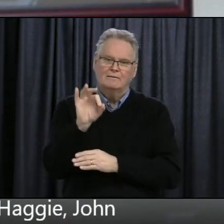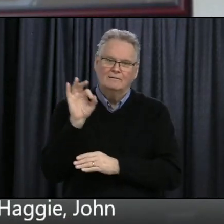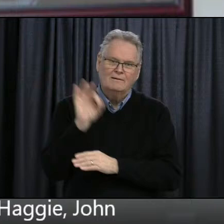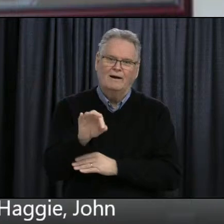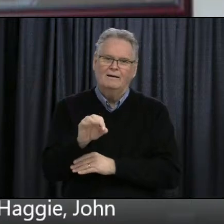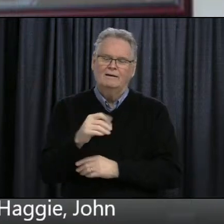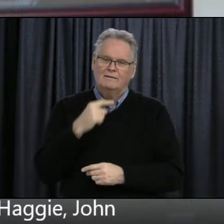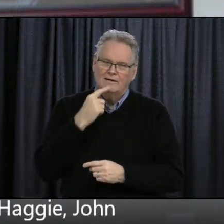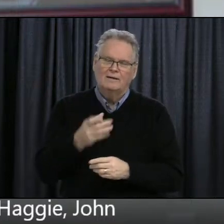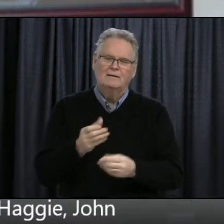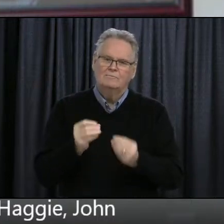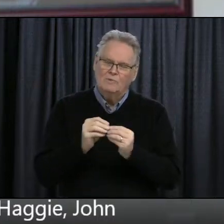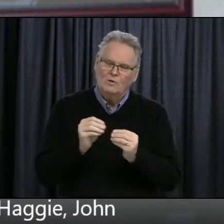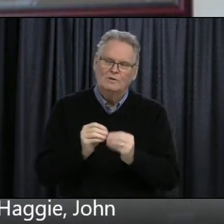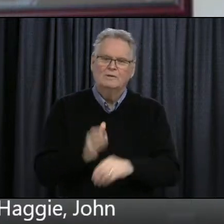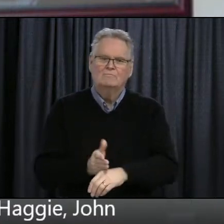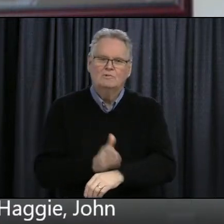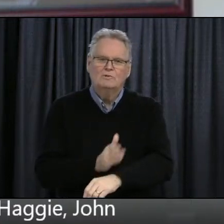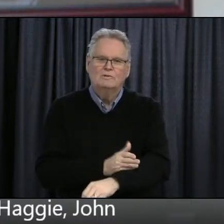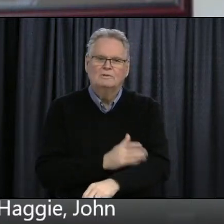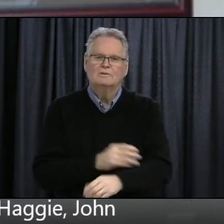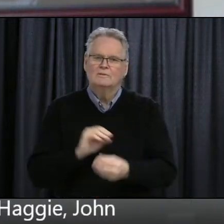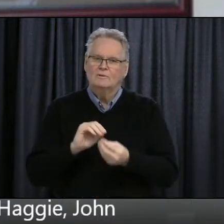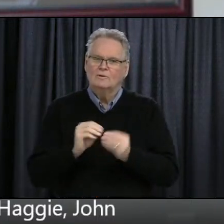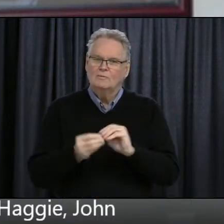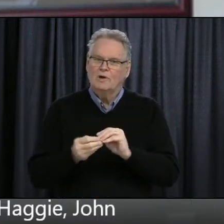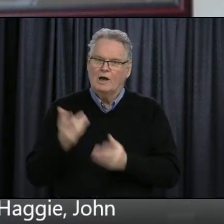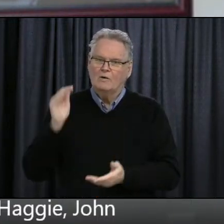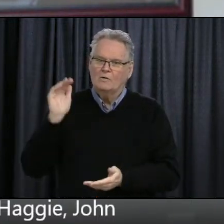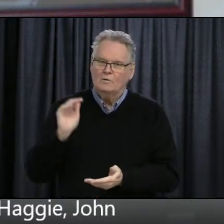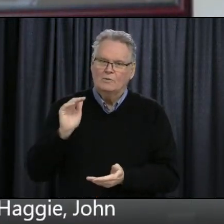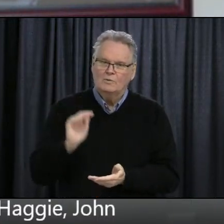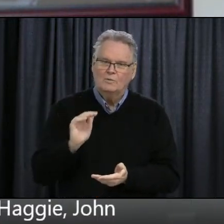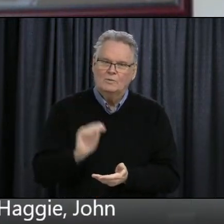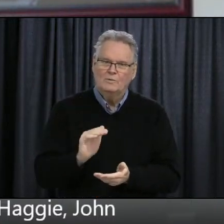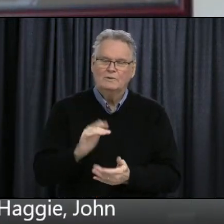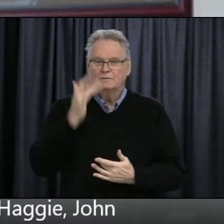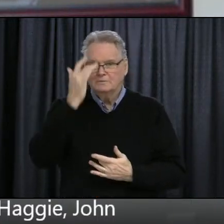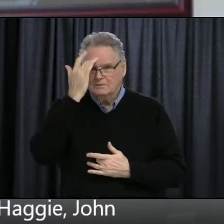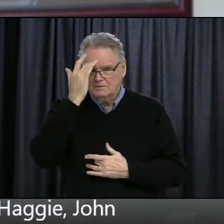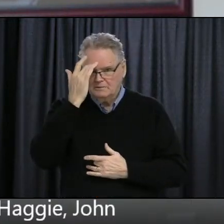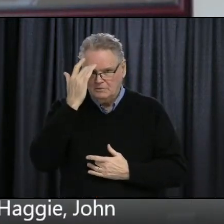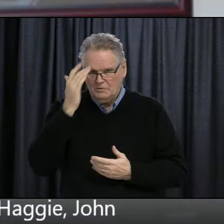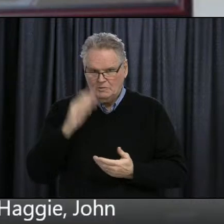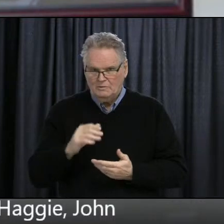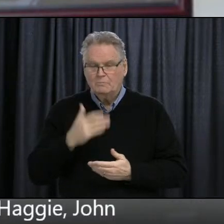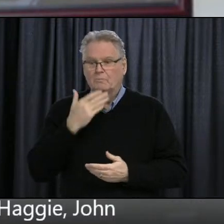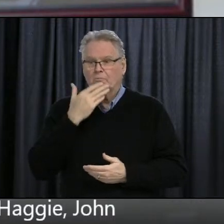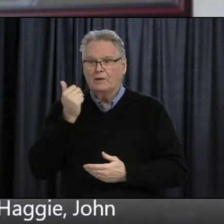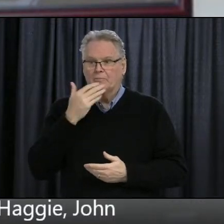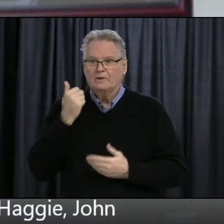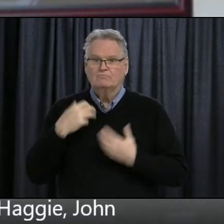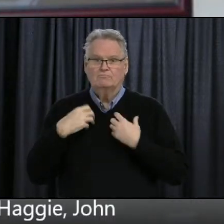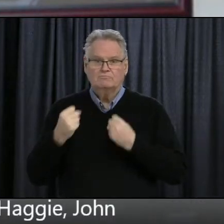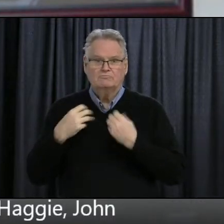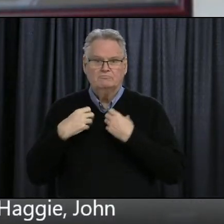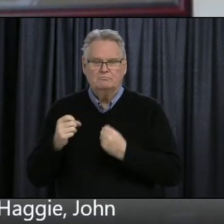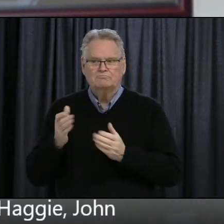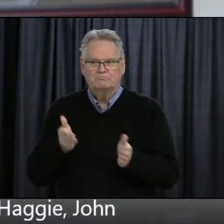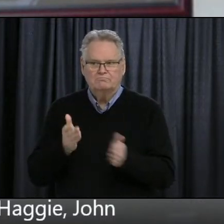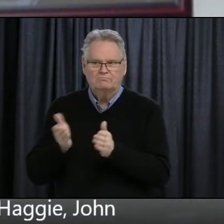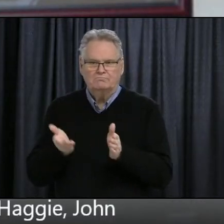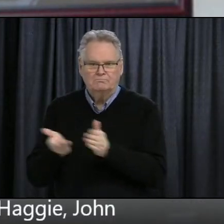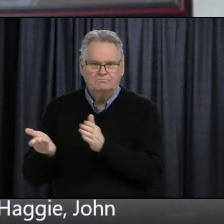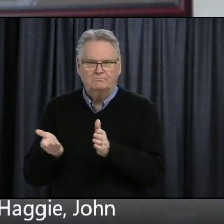cases are lower in number than our actual recoveries. I think, though, rather than celebrate